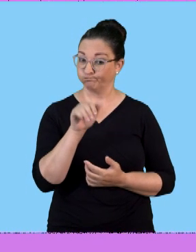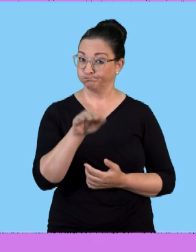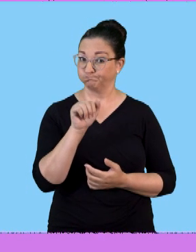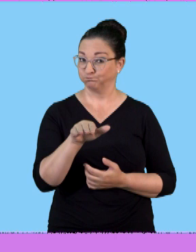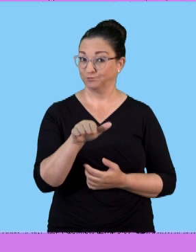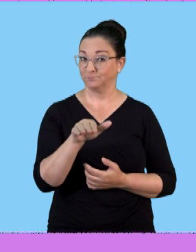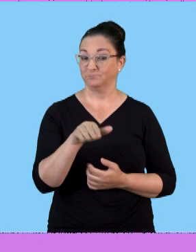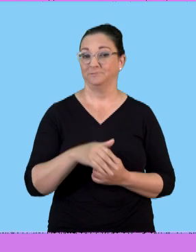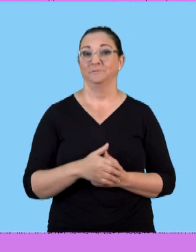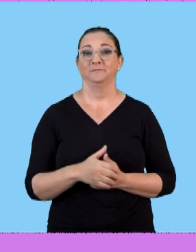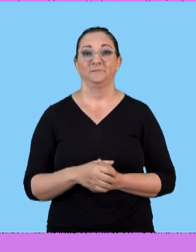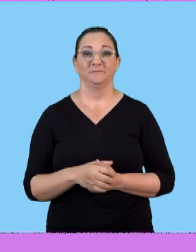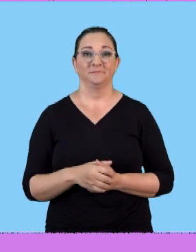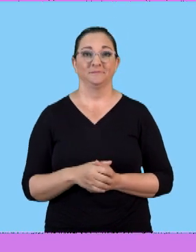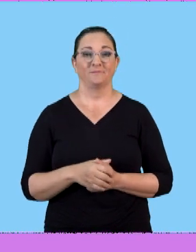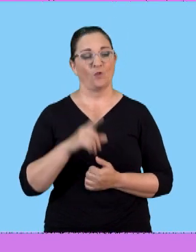one-way